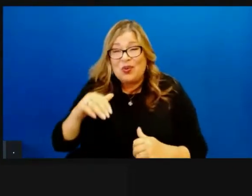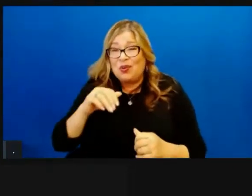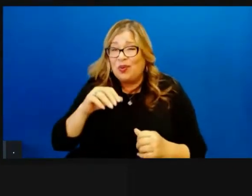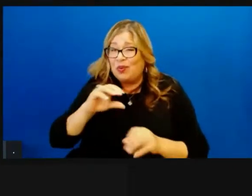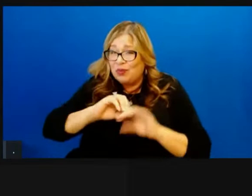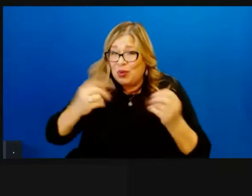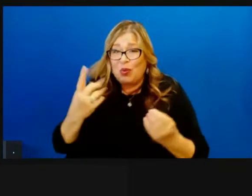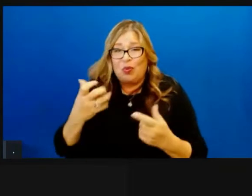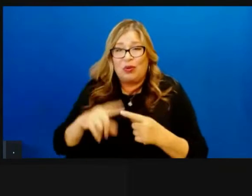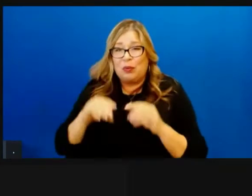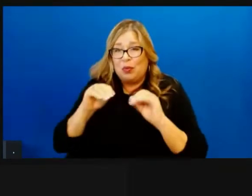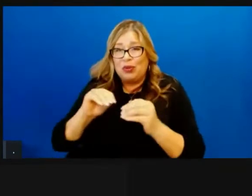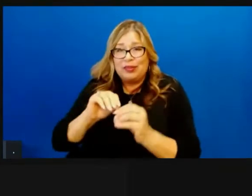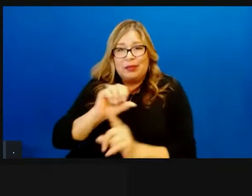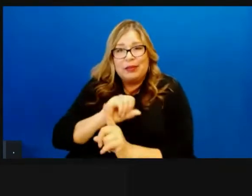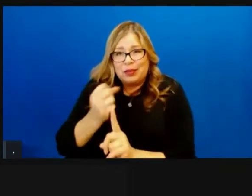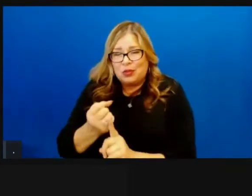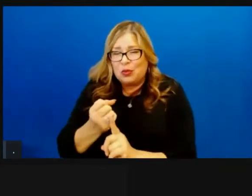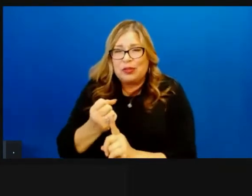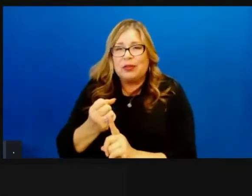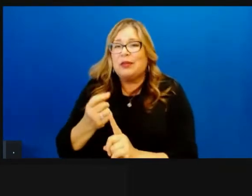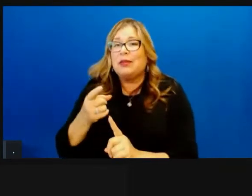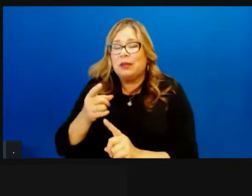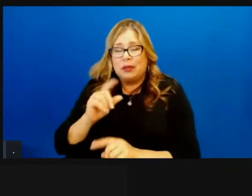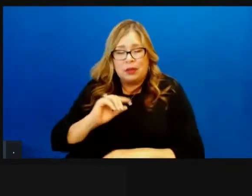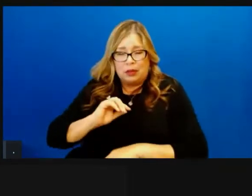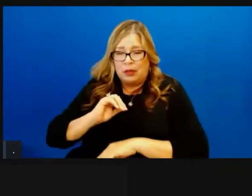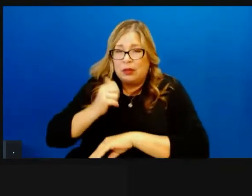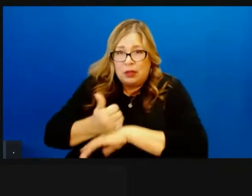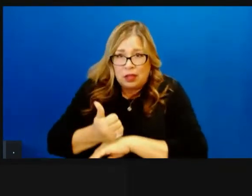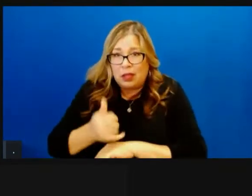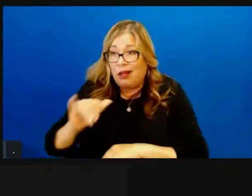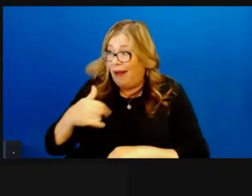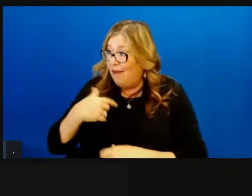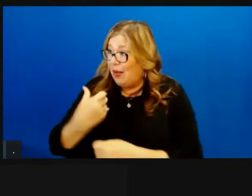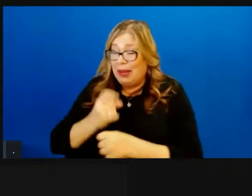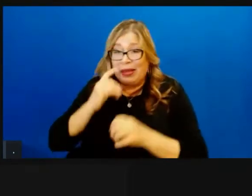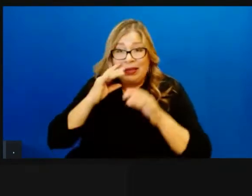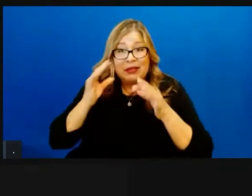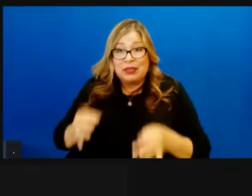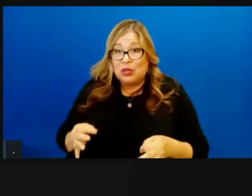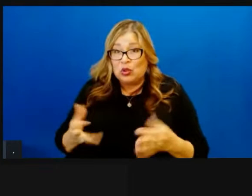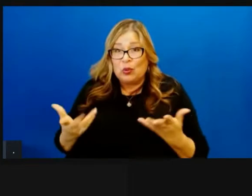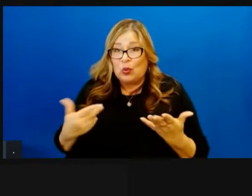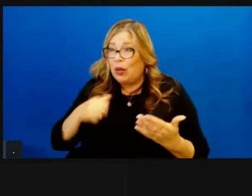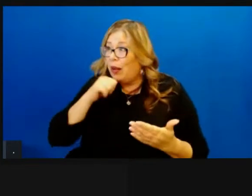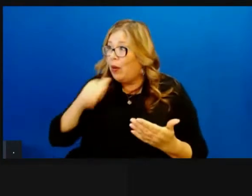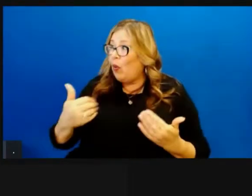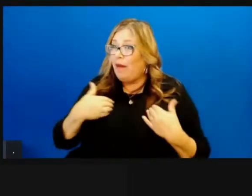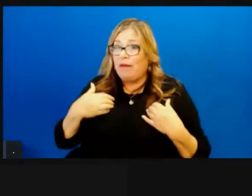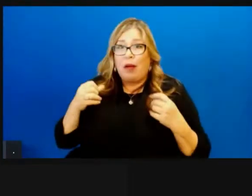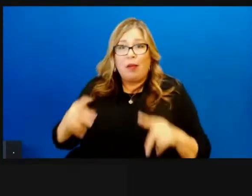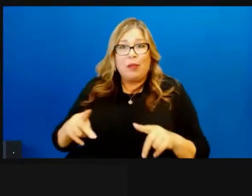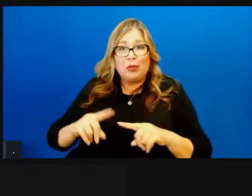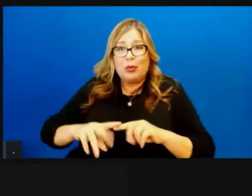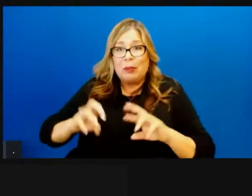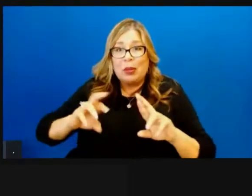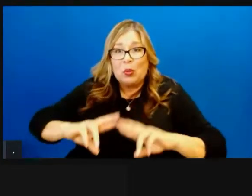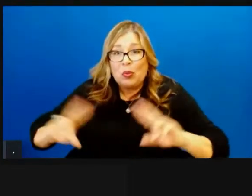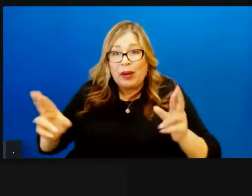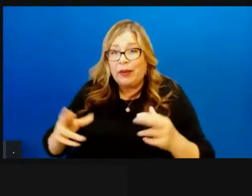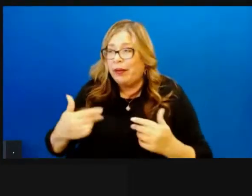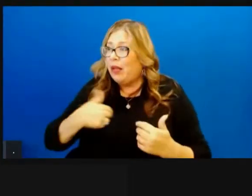make a difficult decision without information, without an opportunity to be ready to have the conversations needed to make